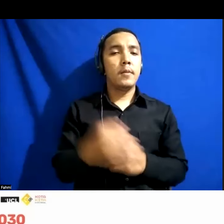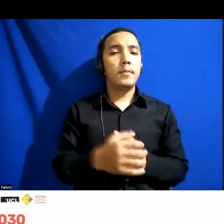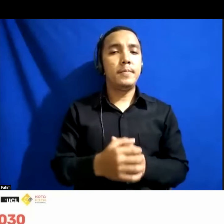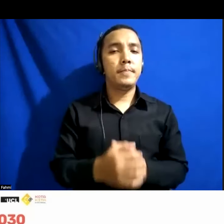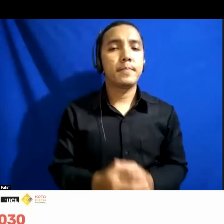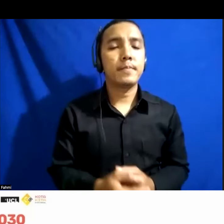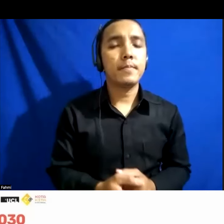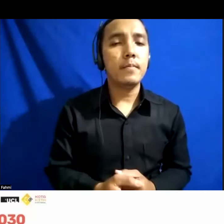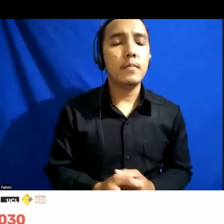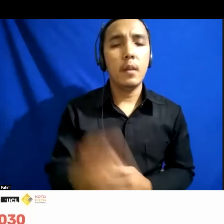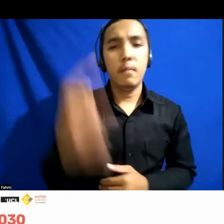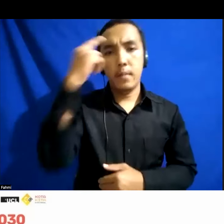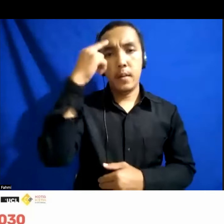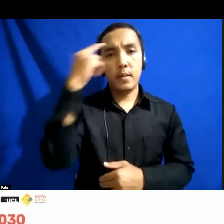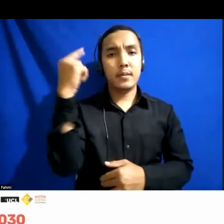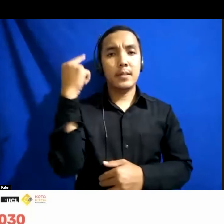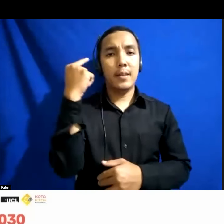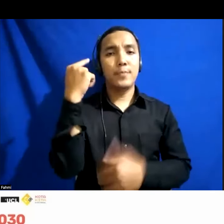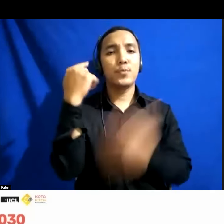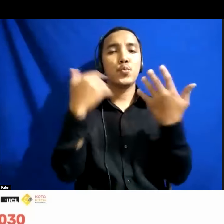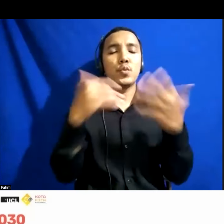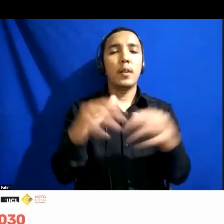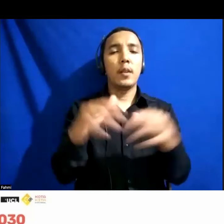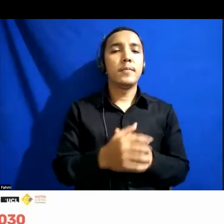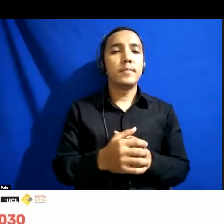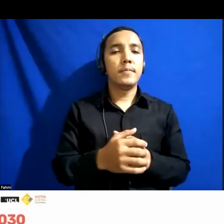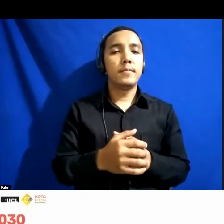So the government has